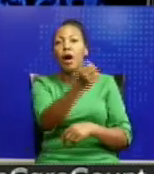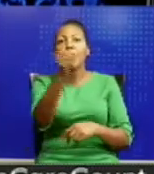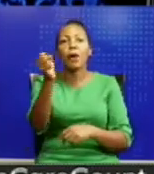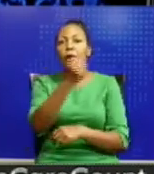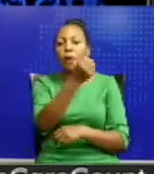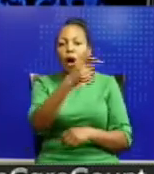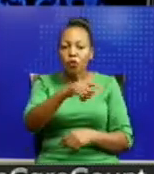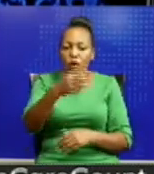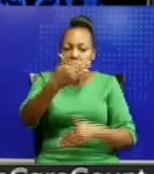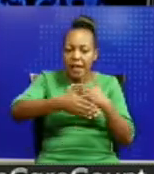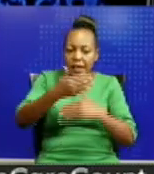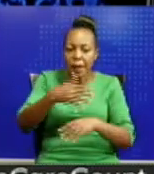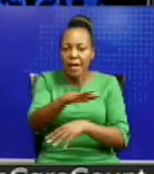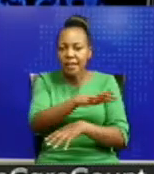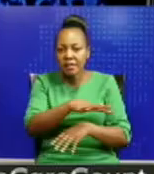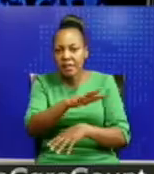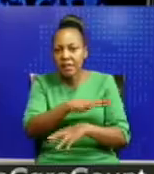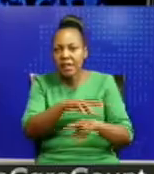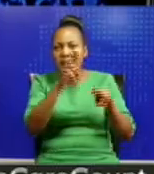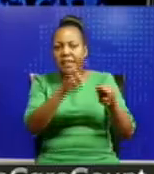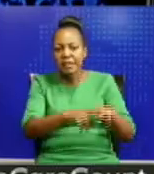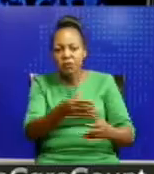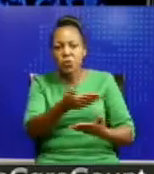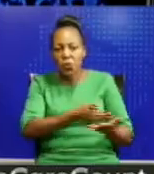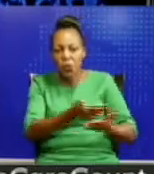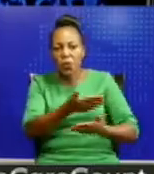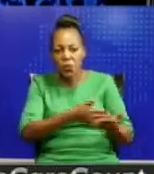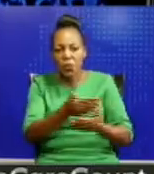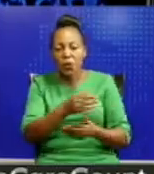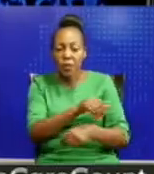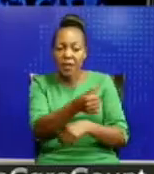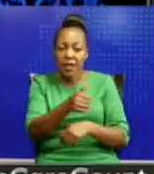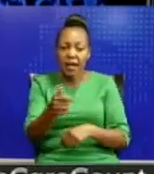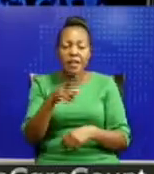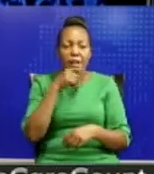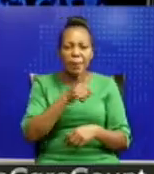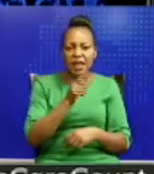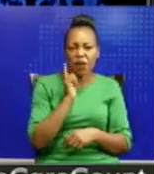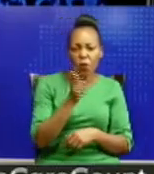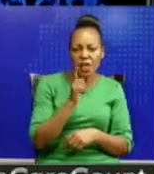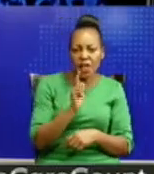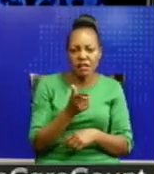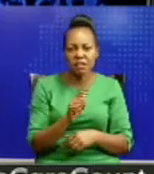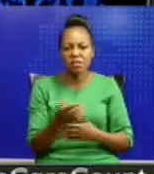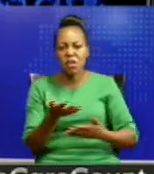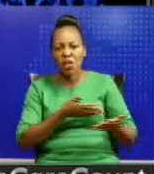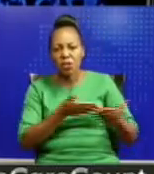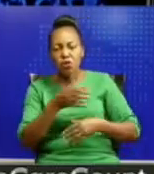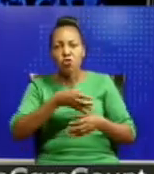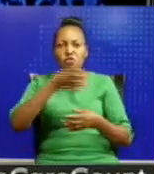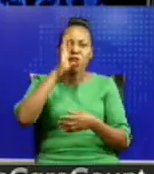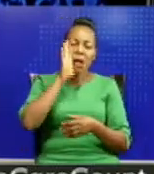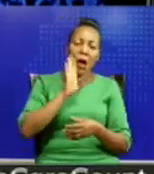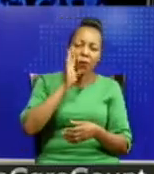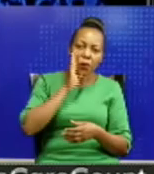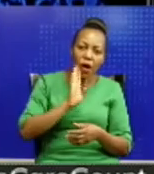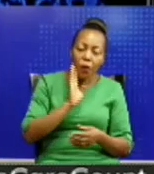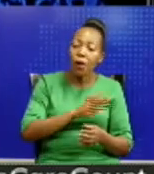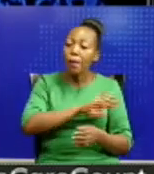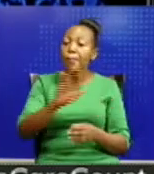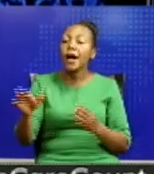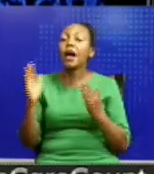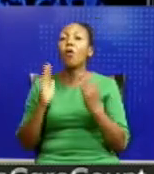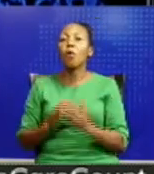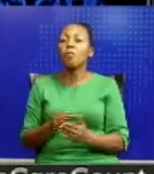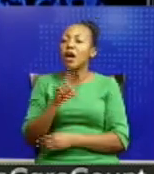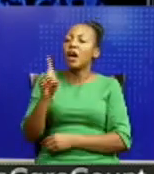the centers to have conversations with their peers, to also drink alcohol, and then come